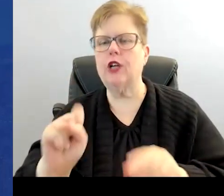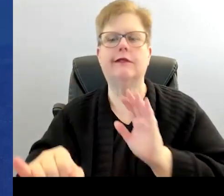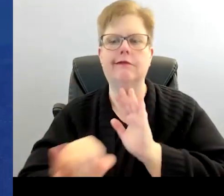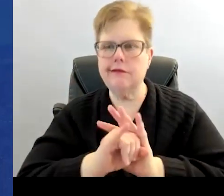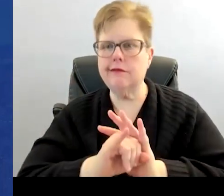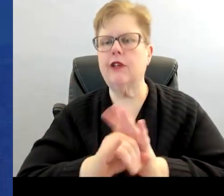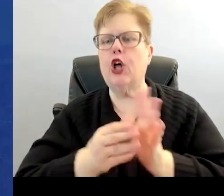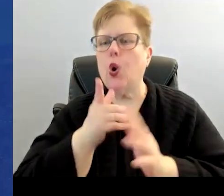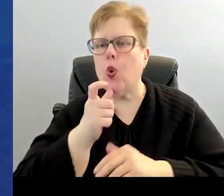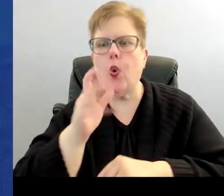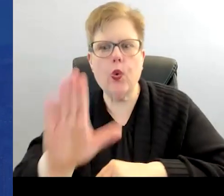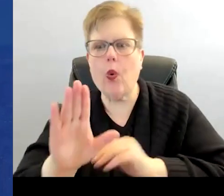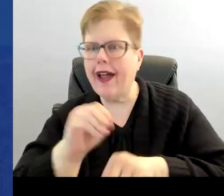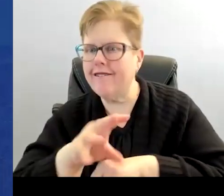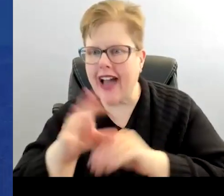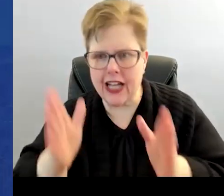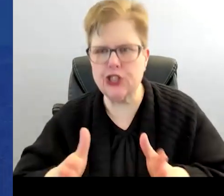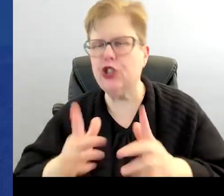your advisor is.